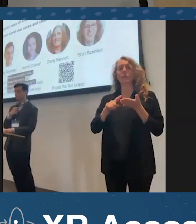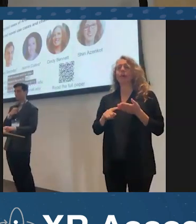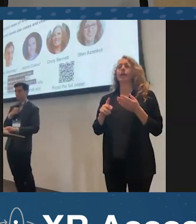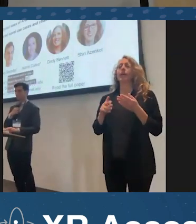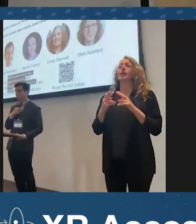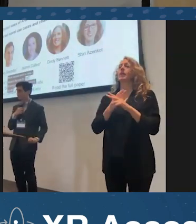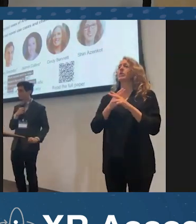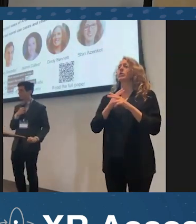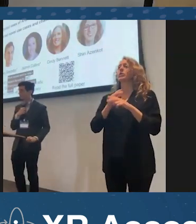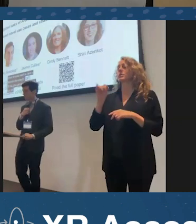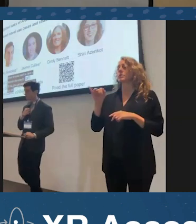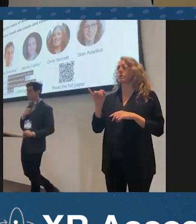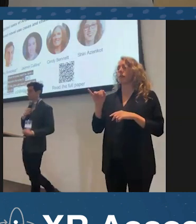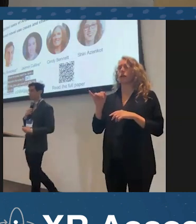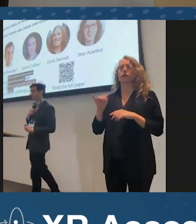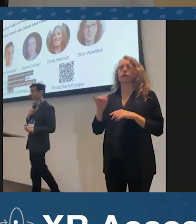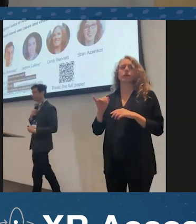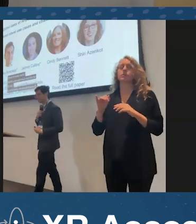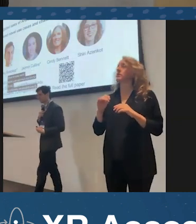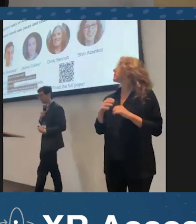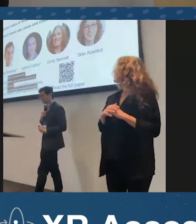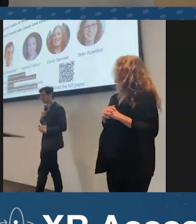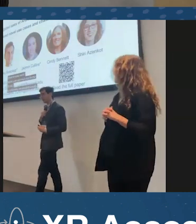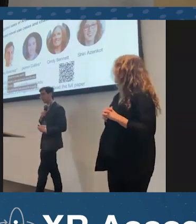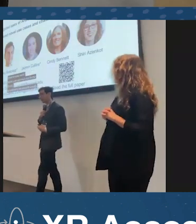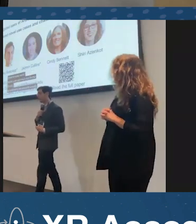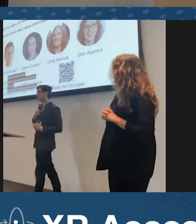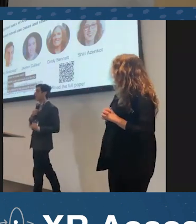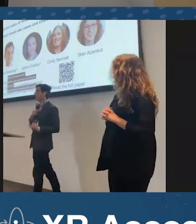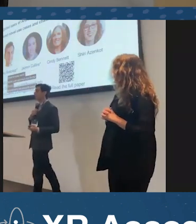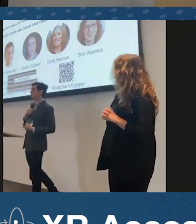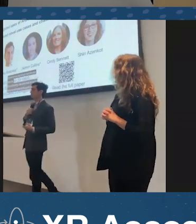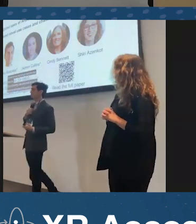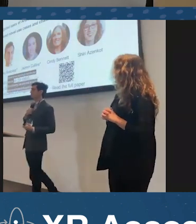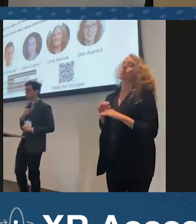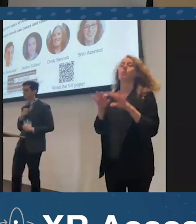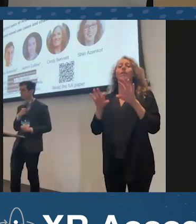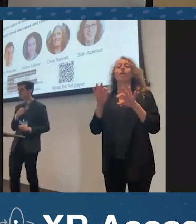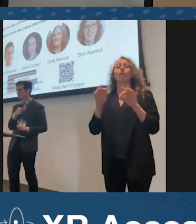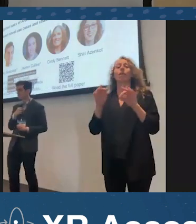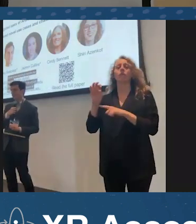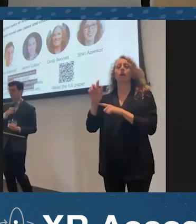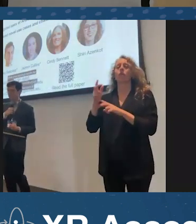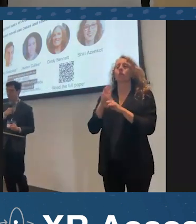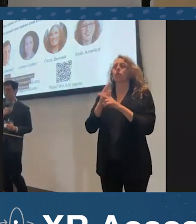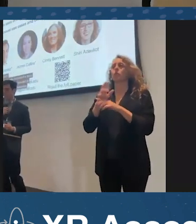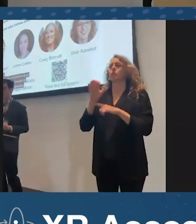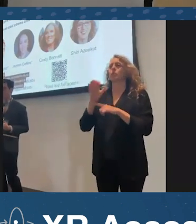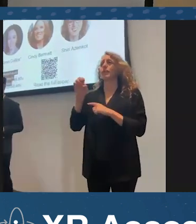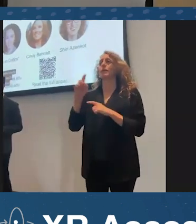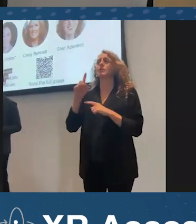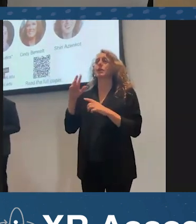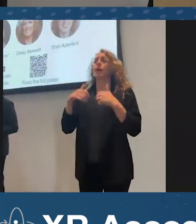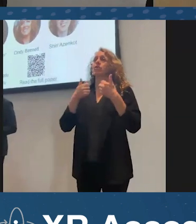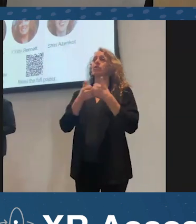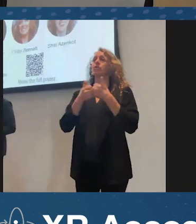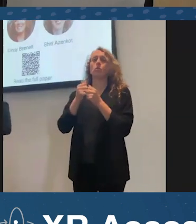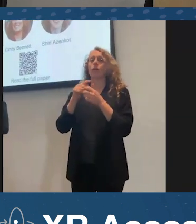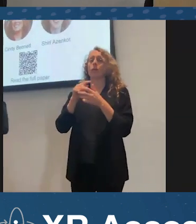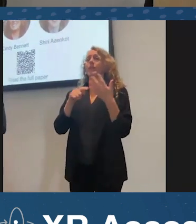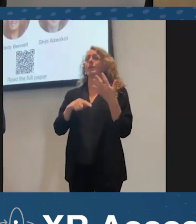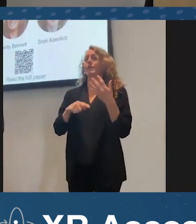scene description applications in the daily lives of BLB people and uncover novel use cases and challenges with these